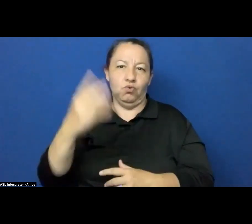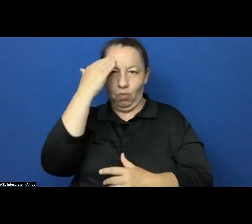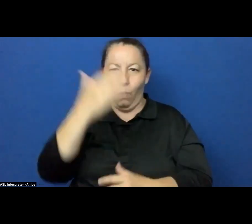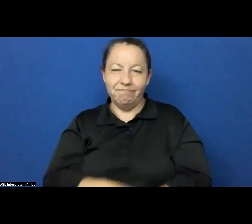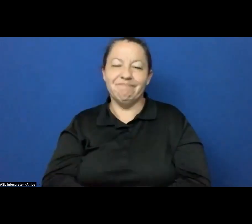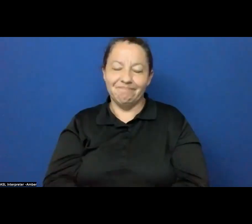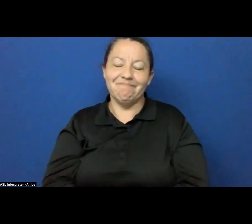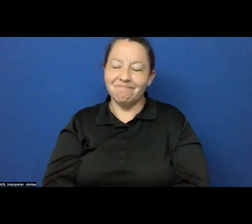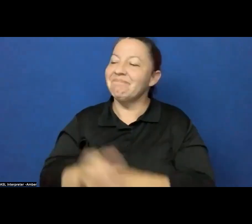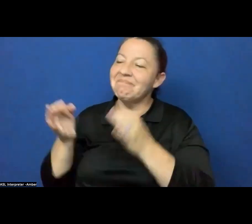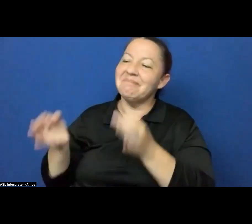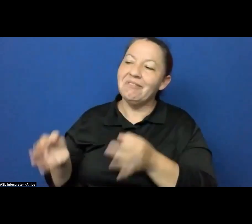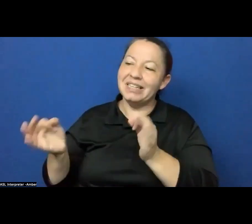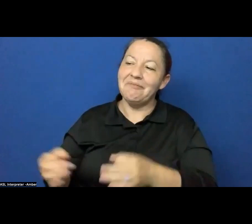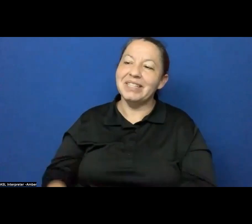Yeah, definitely.